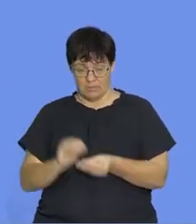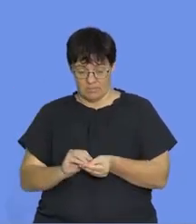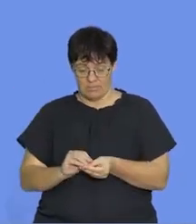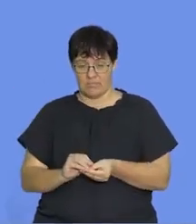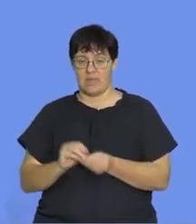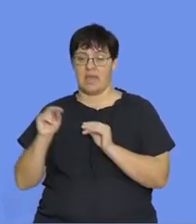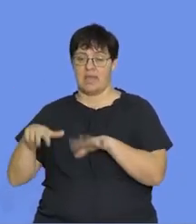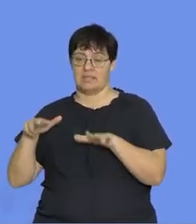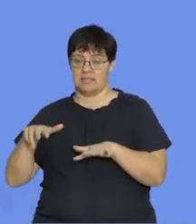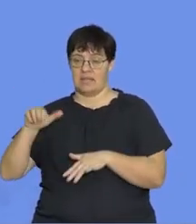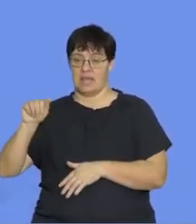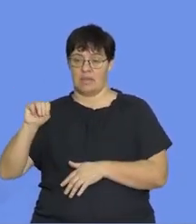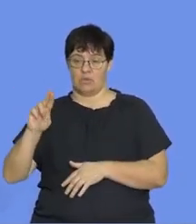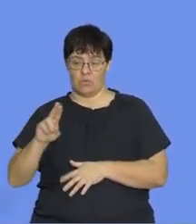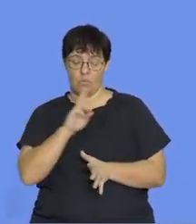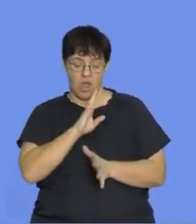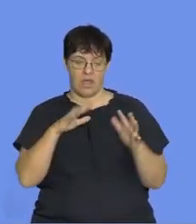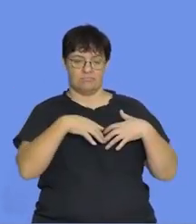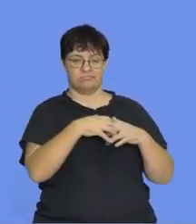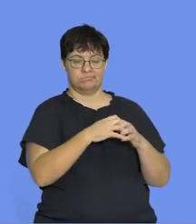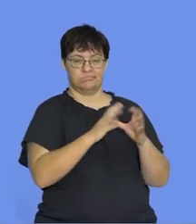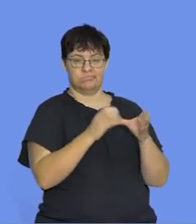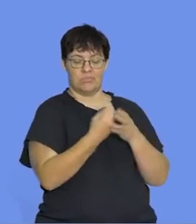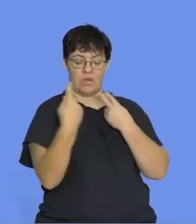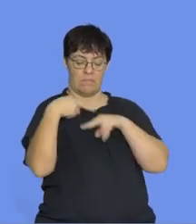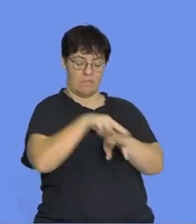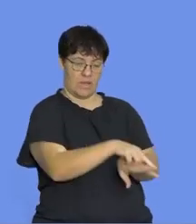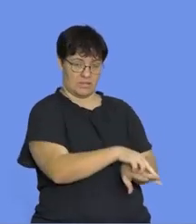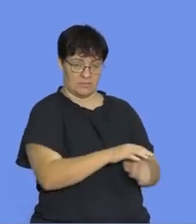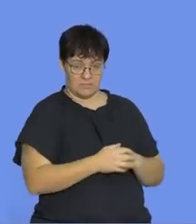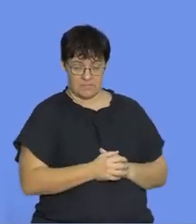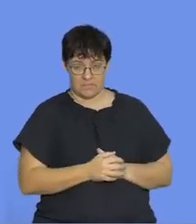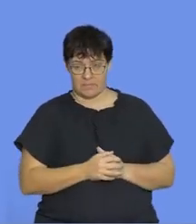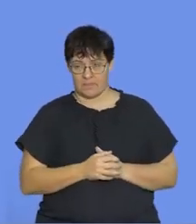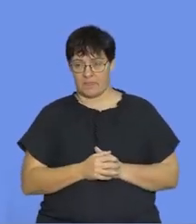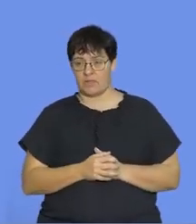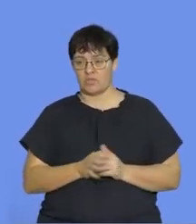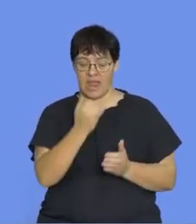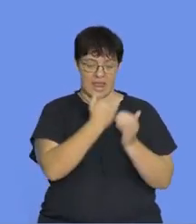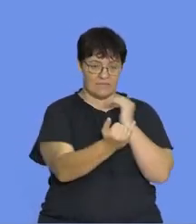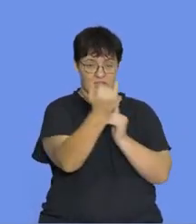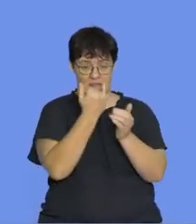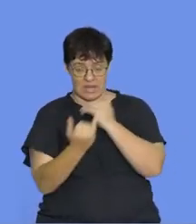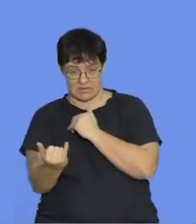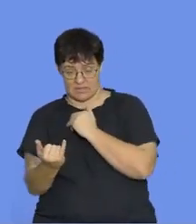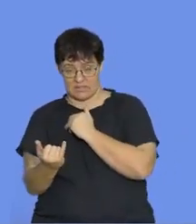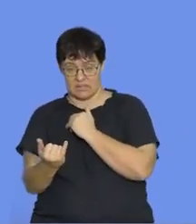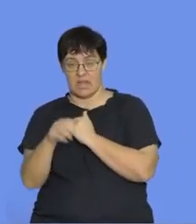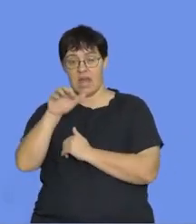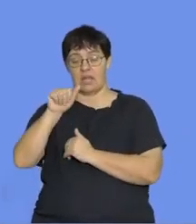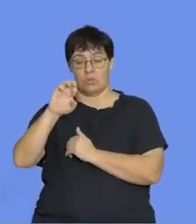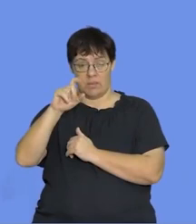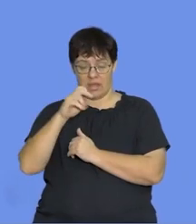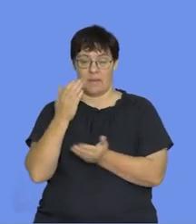is a compound, right? So we'd use the individual relative atomic masses of the